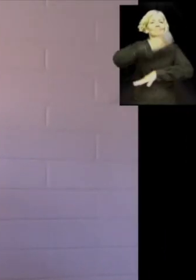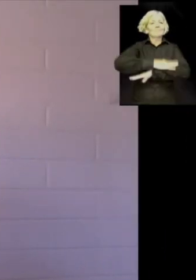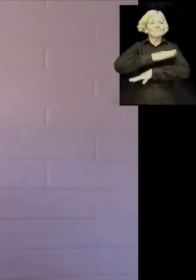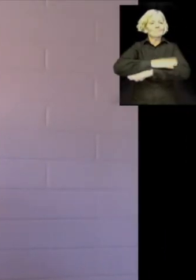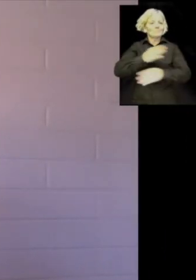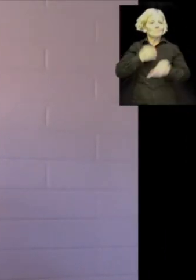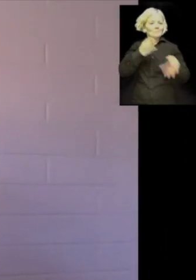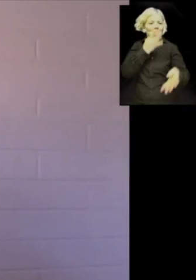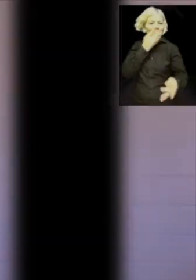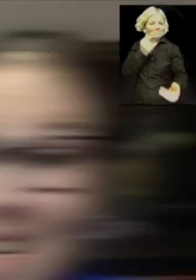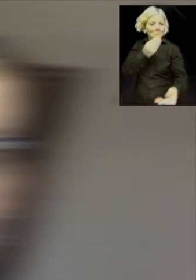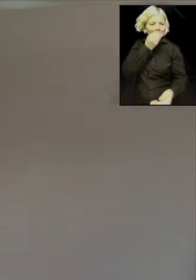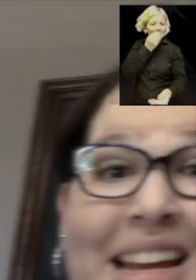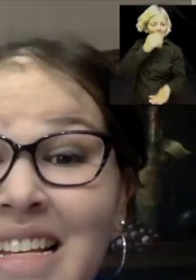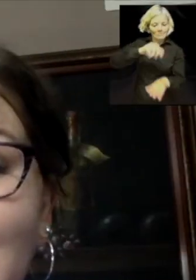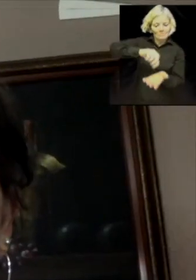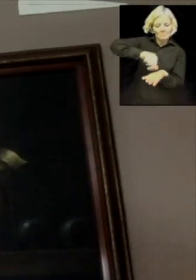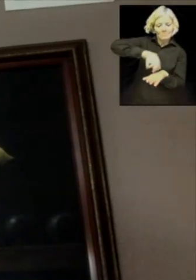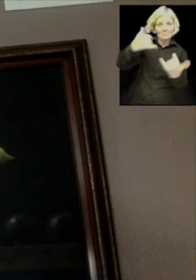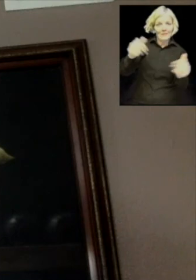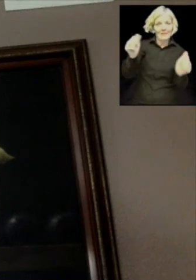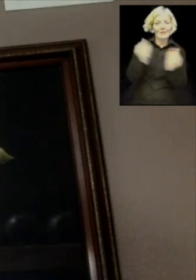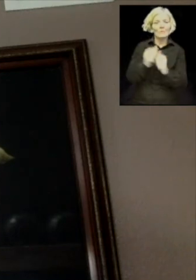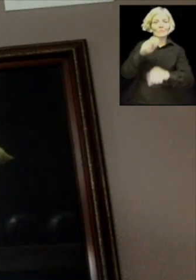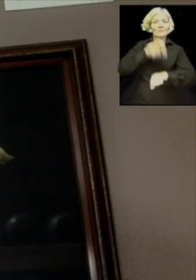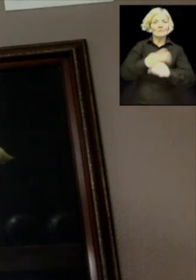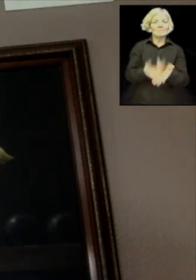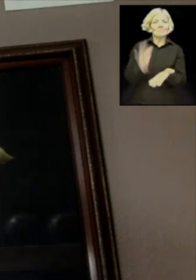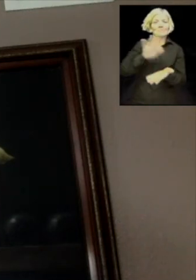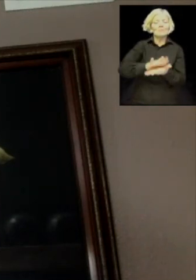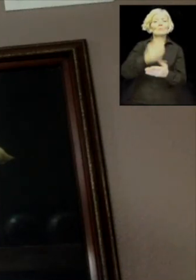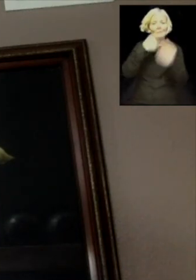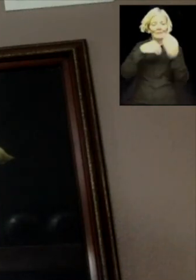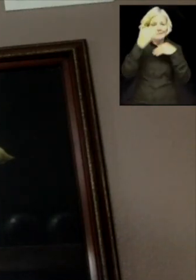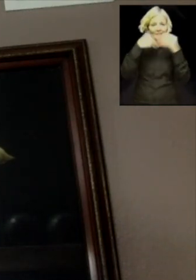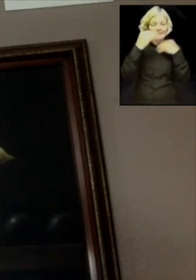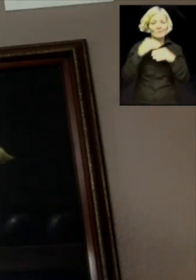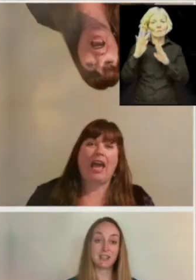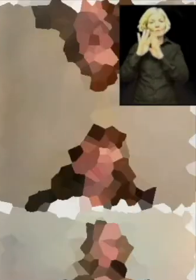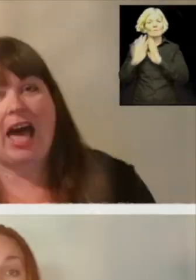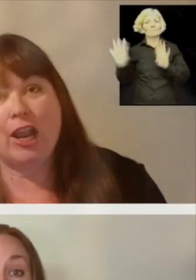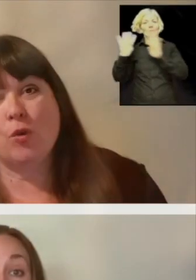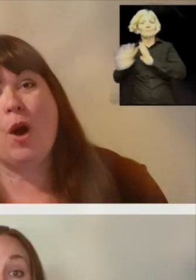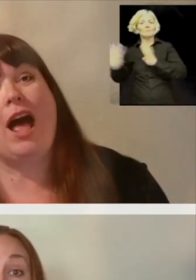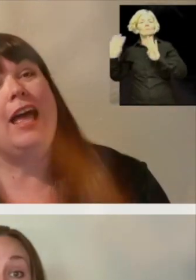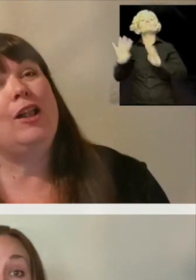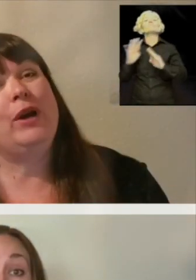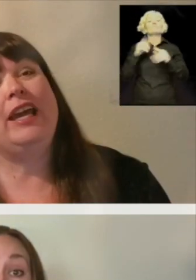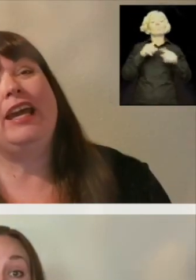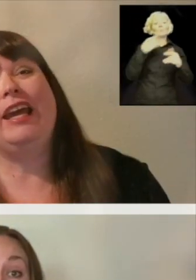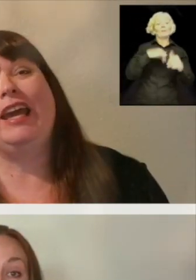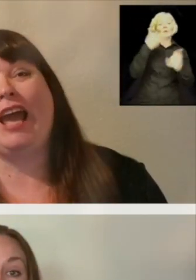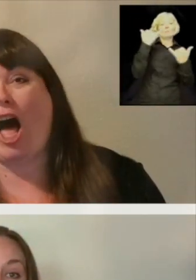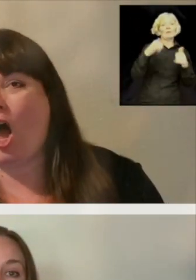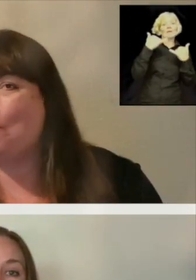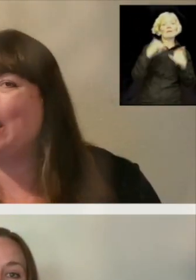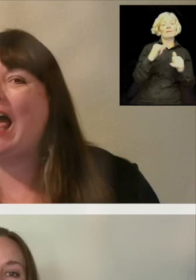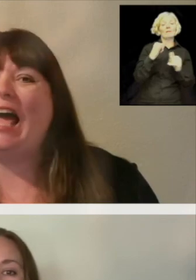table, we'll give you a treat. Svilonim to play with, Leviv or to eat. And while we